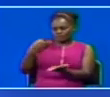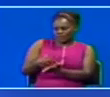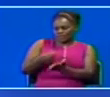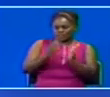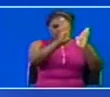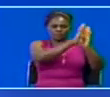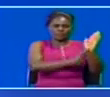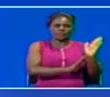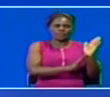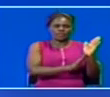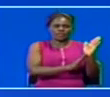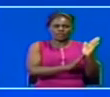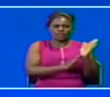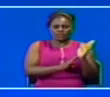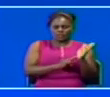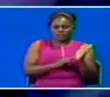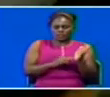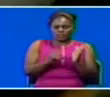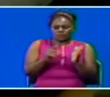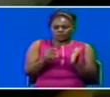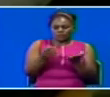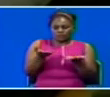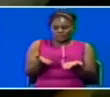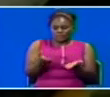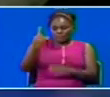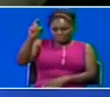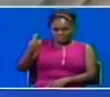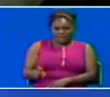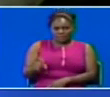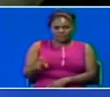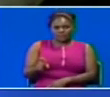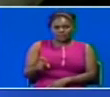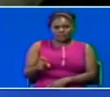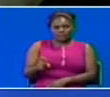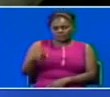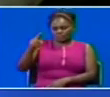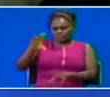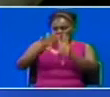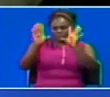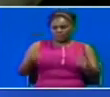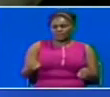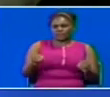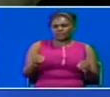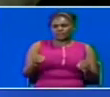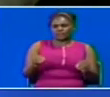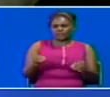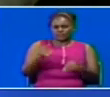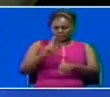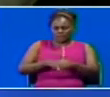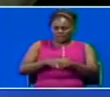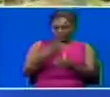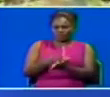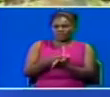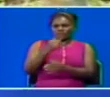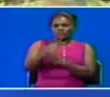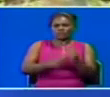Finance Bill and the Appropriations Bill, which are mandatory for the passage of the budgetary estimates for the coming financial